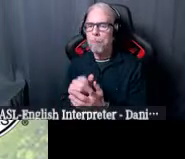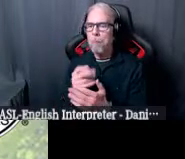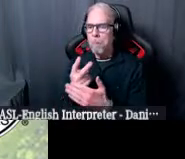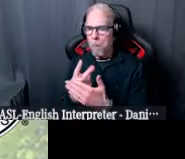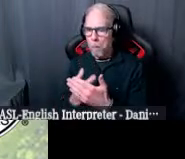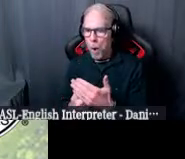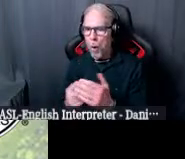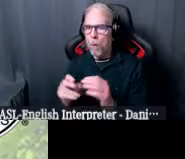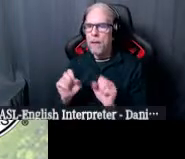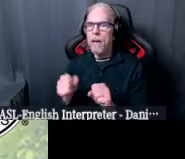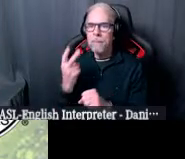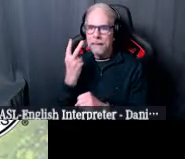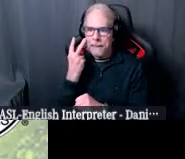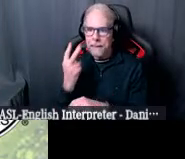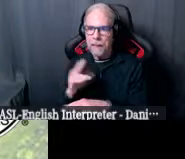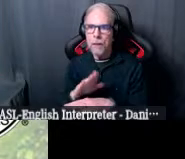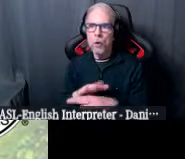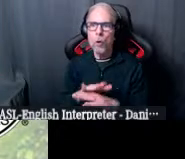YouTube.